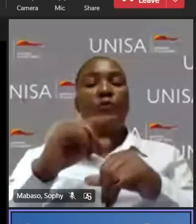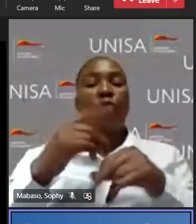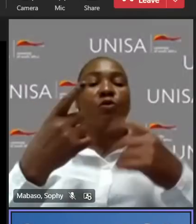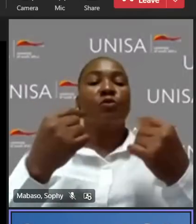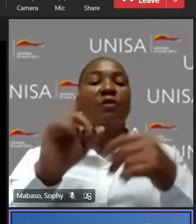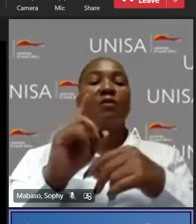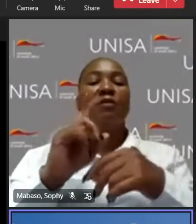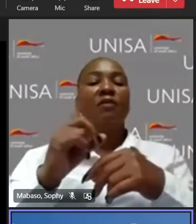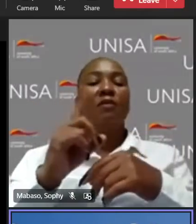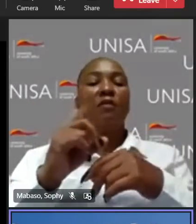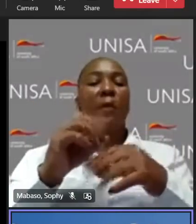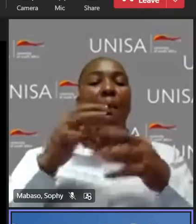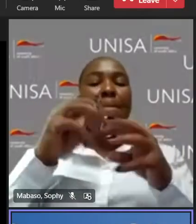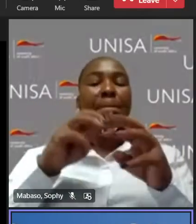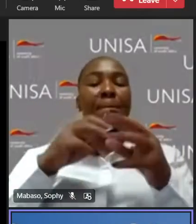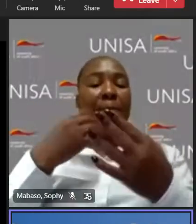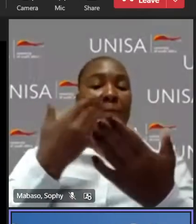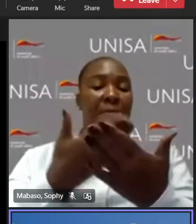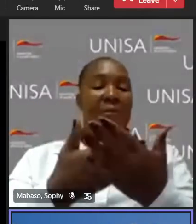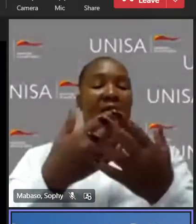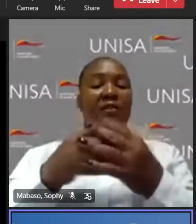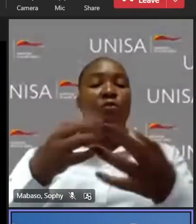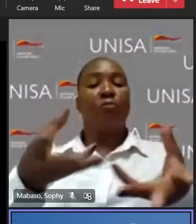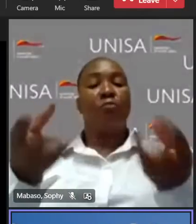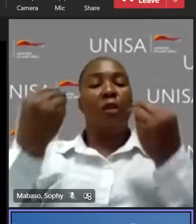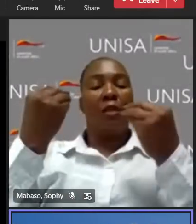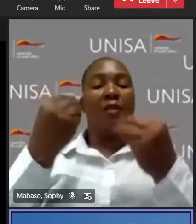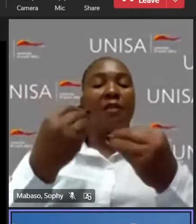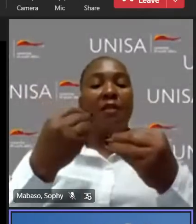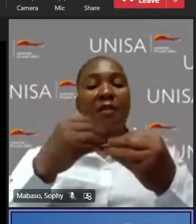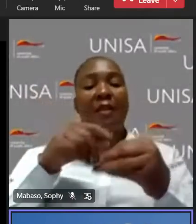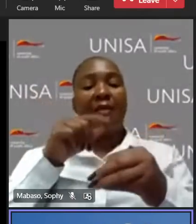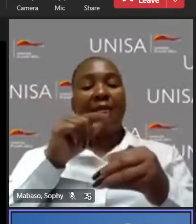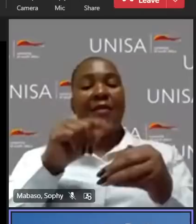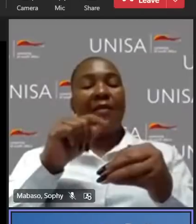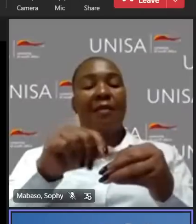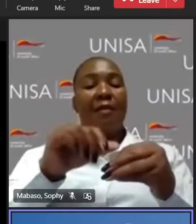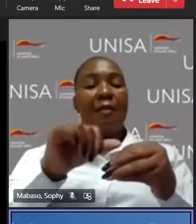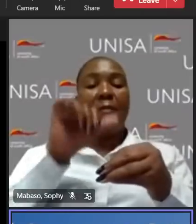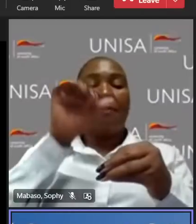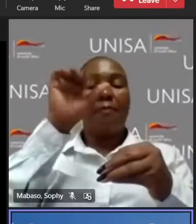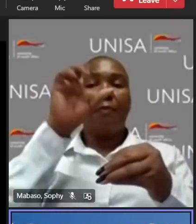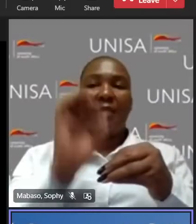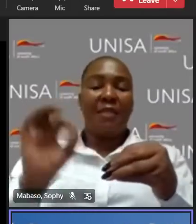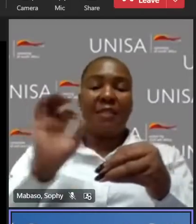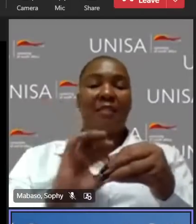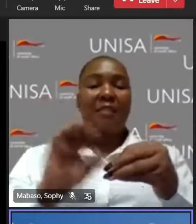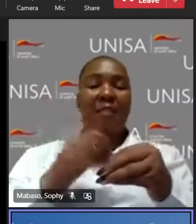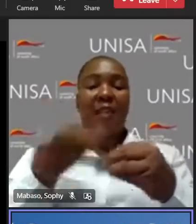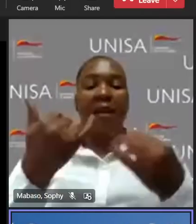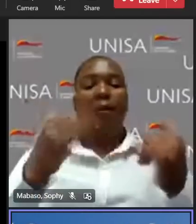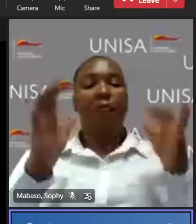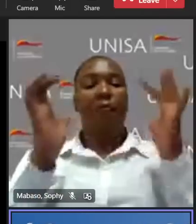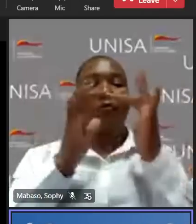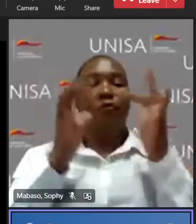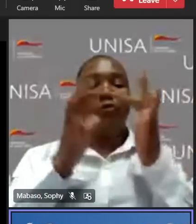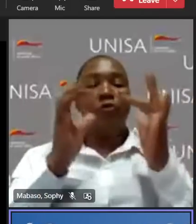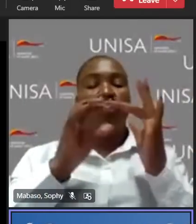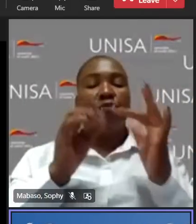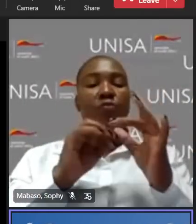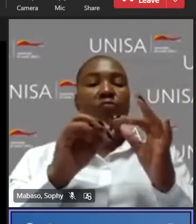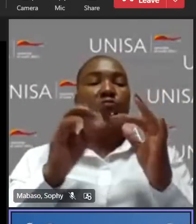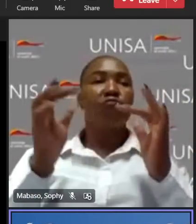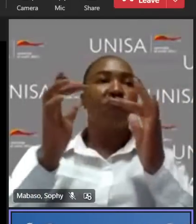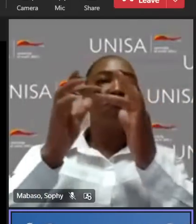we've managed to obtain the averages and so on. So we are in consultation with the colleges so that